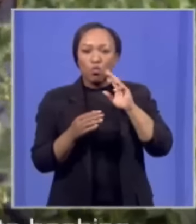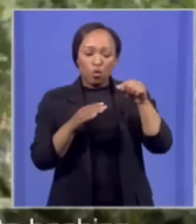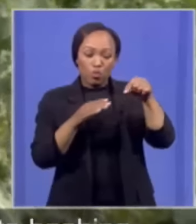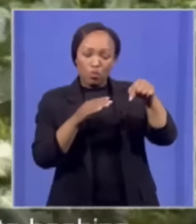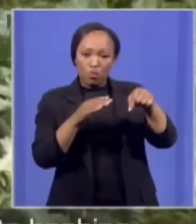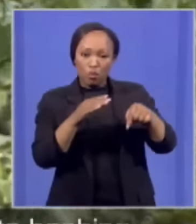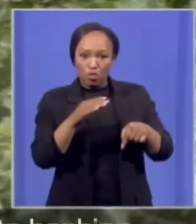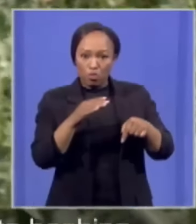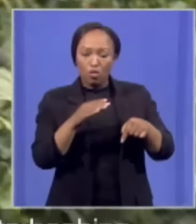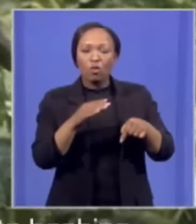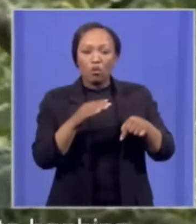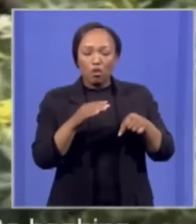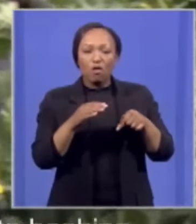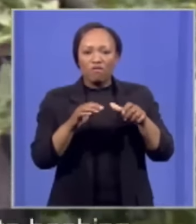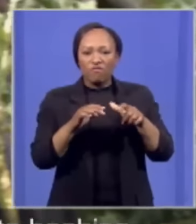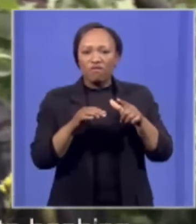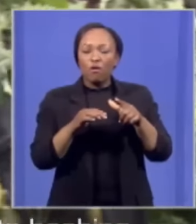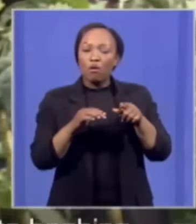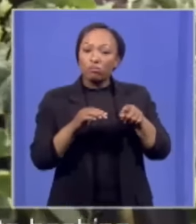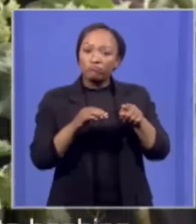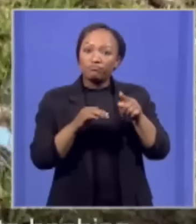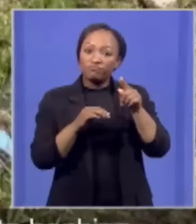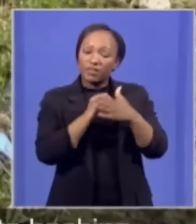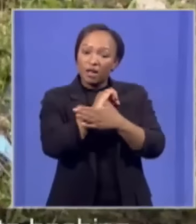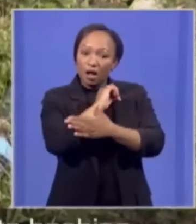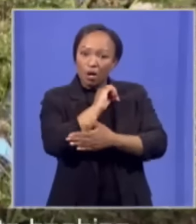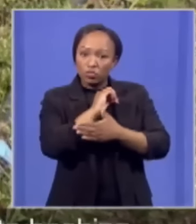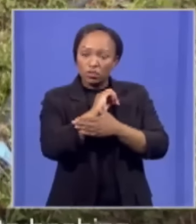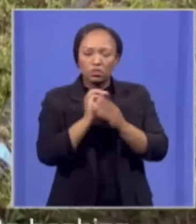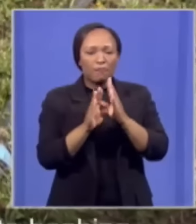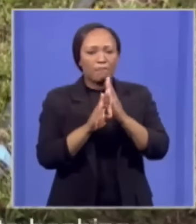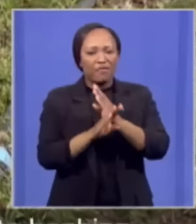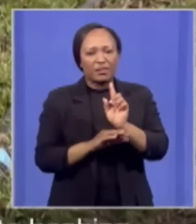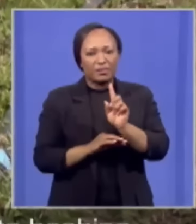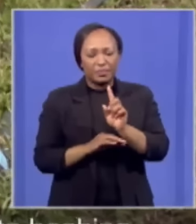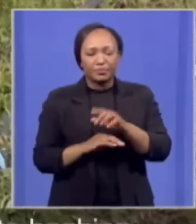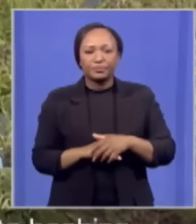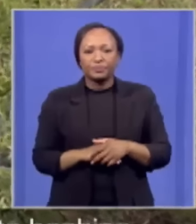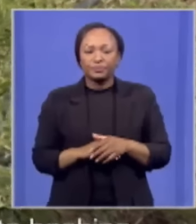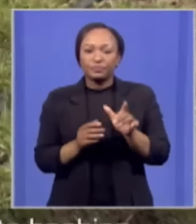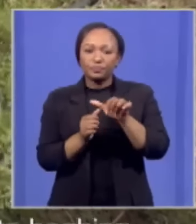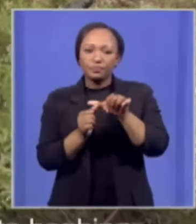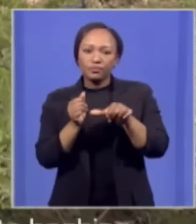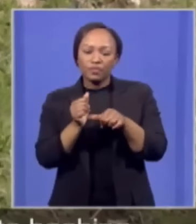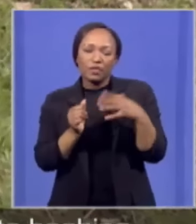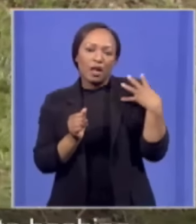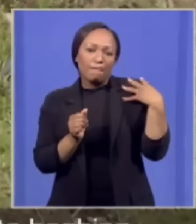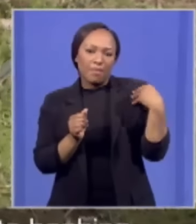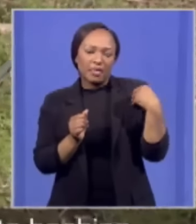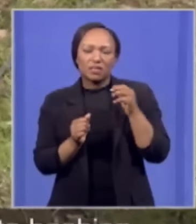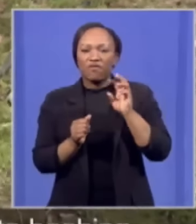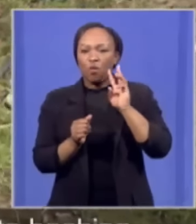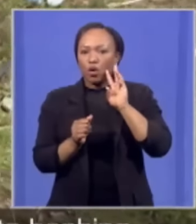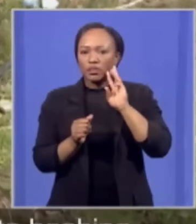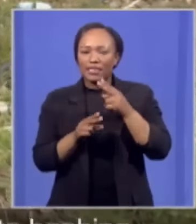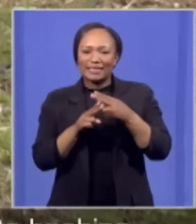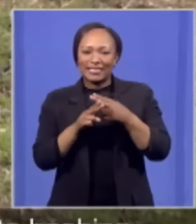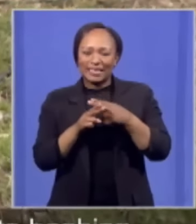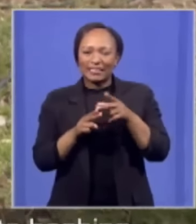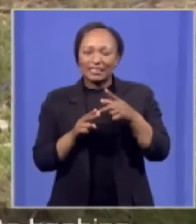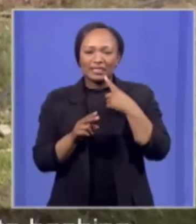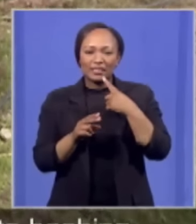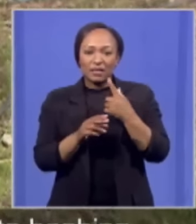le thoto ya setšhaba mme e seng ya poraefete. Motlatsa tona wa lefapha la metsi le kgelelo leswe Re David Mahlobo a re